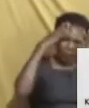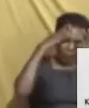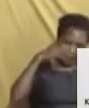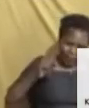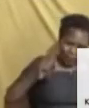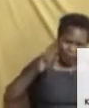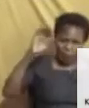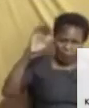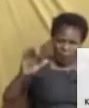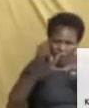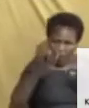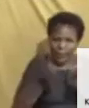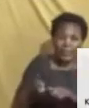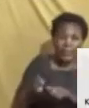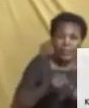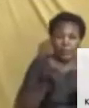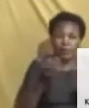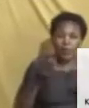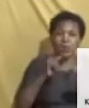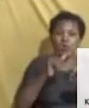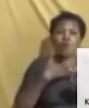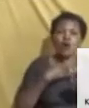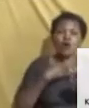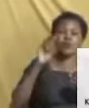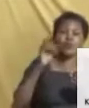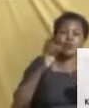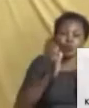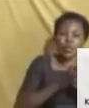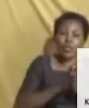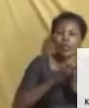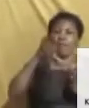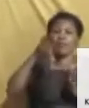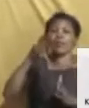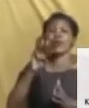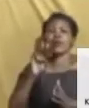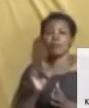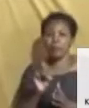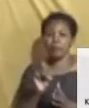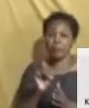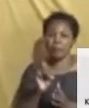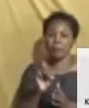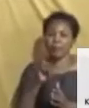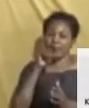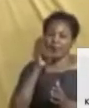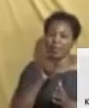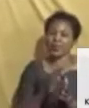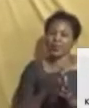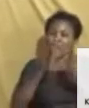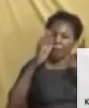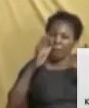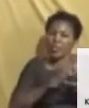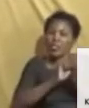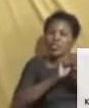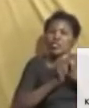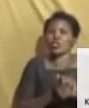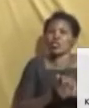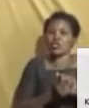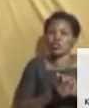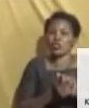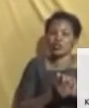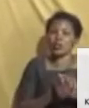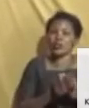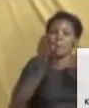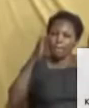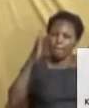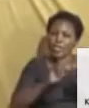have a president and a prime minister. That was a fundamental change. It amounted to an